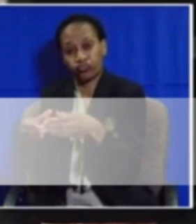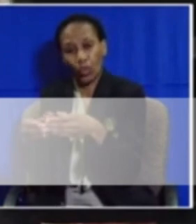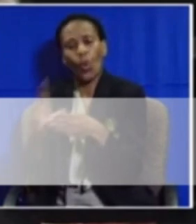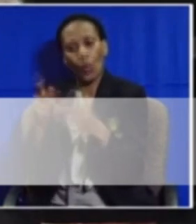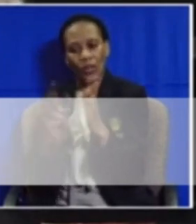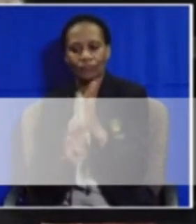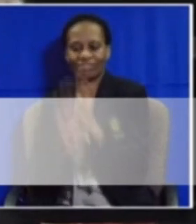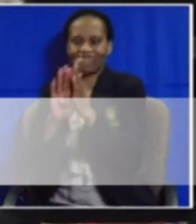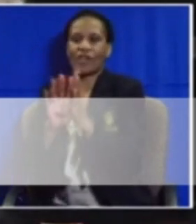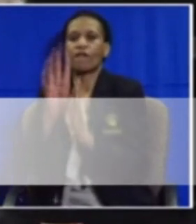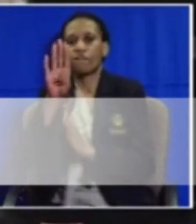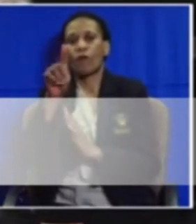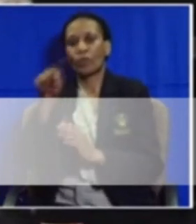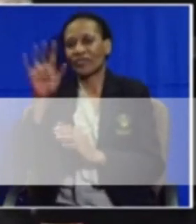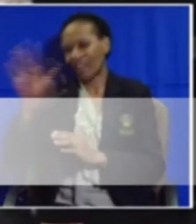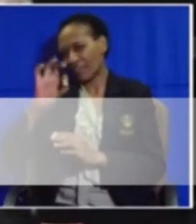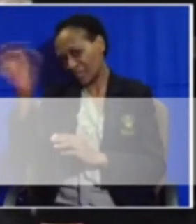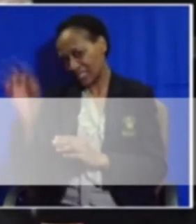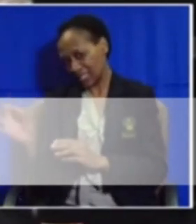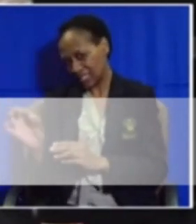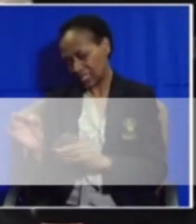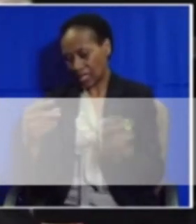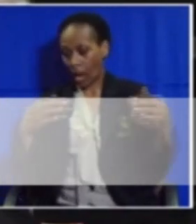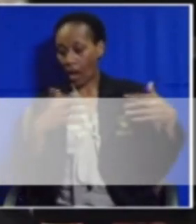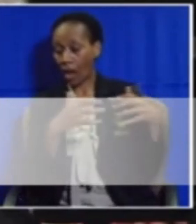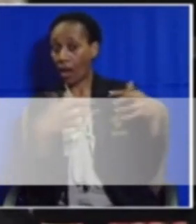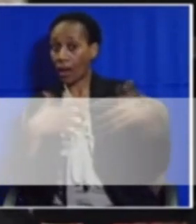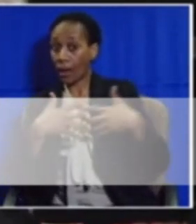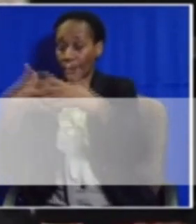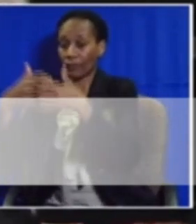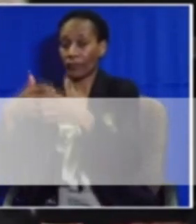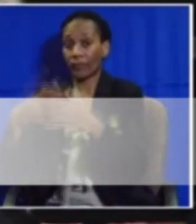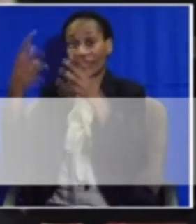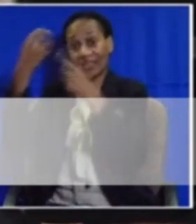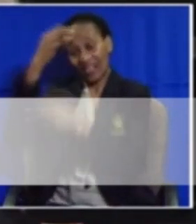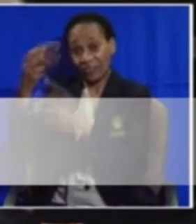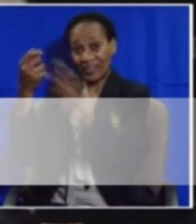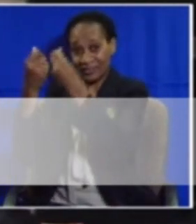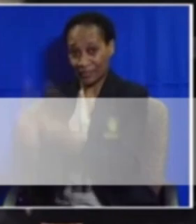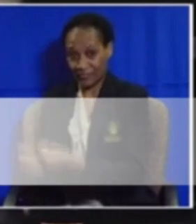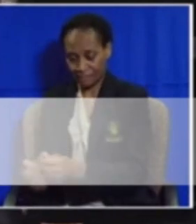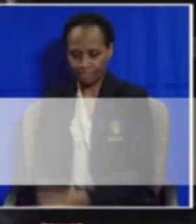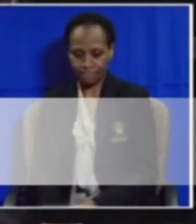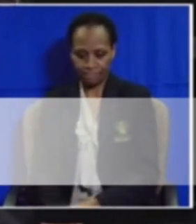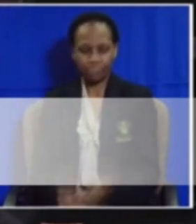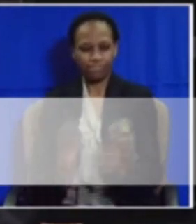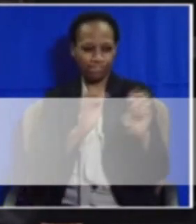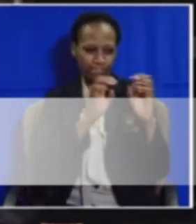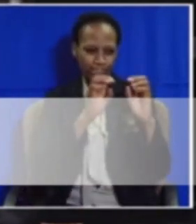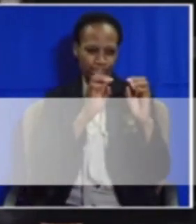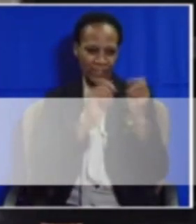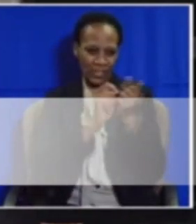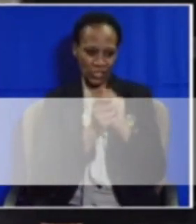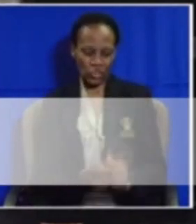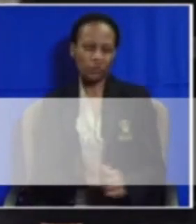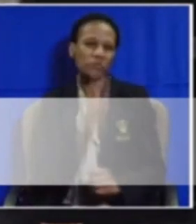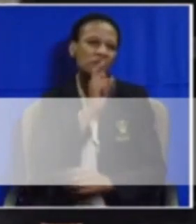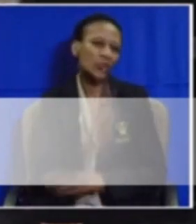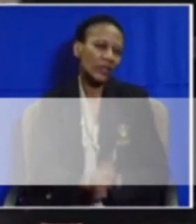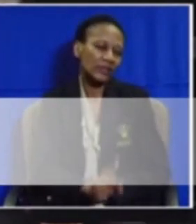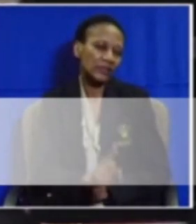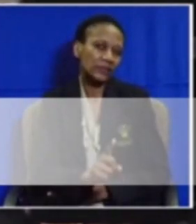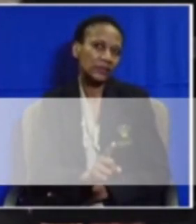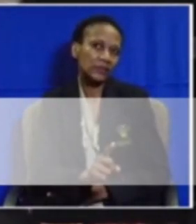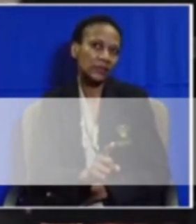by 4.5% in line with inflation. The adjustment will mean that